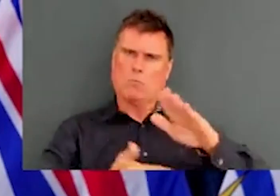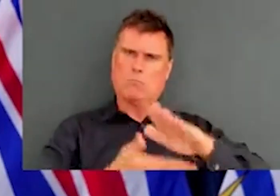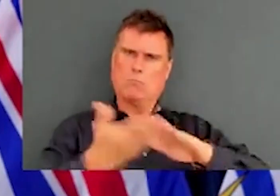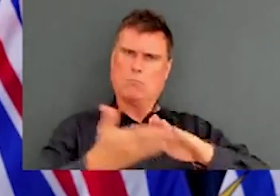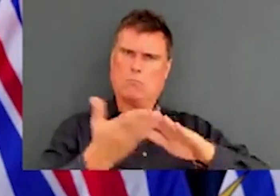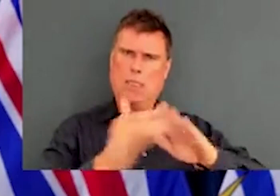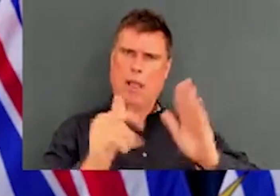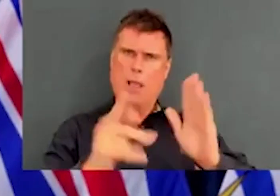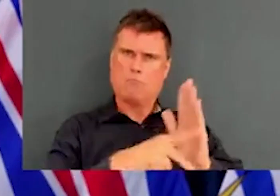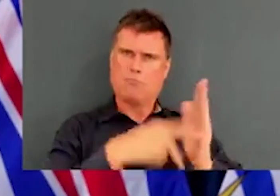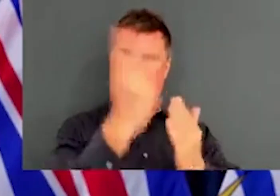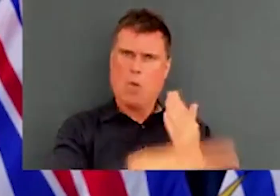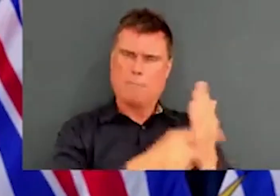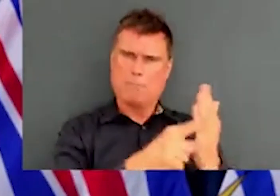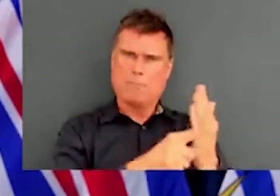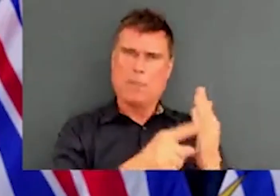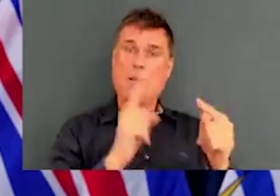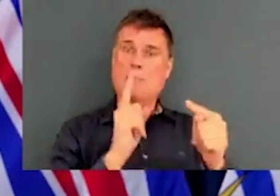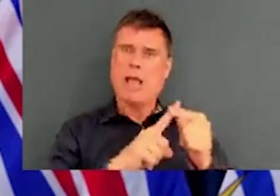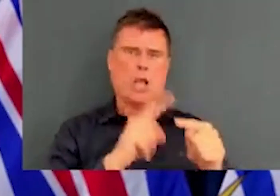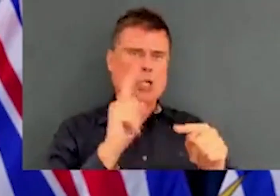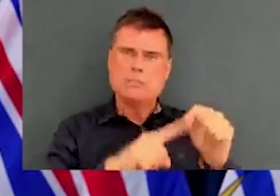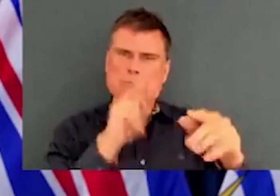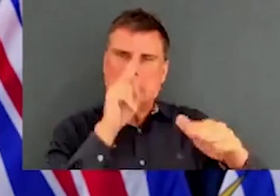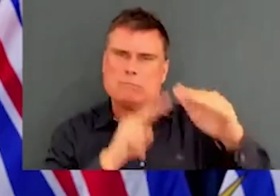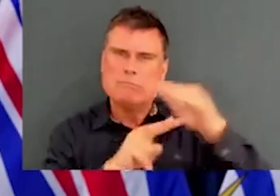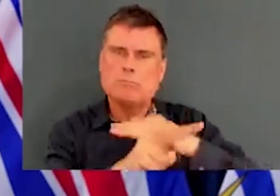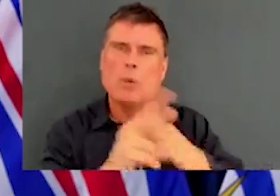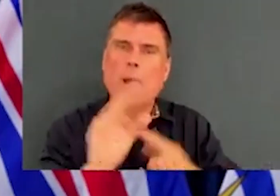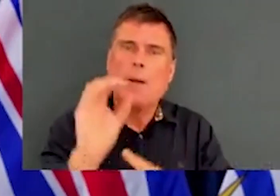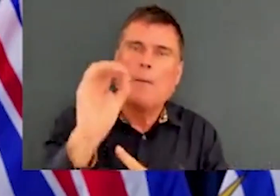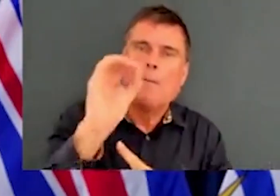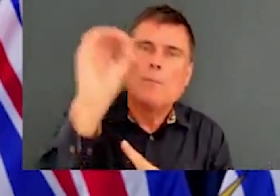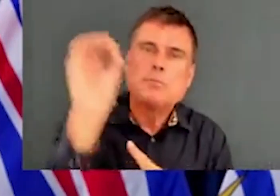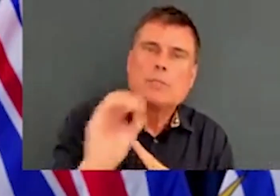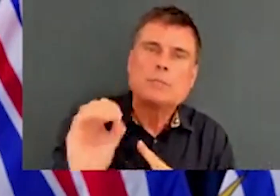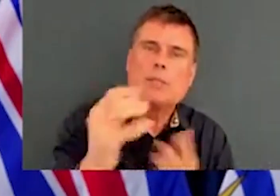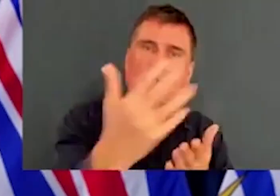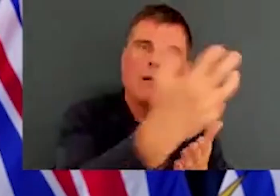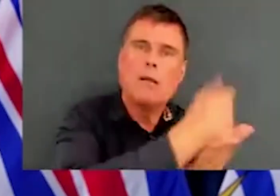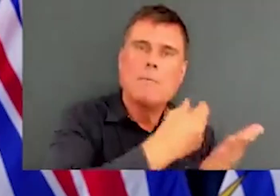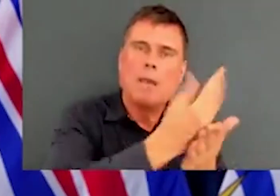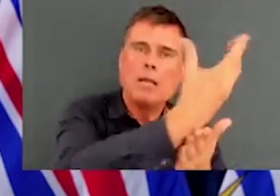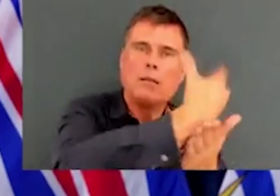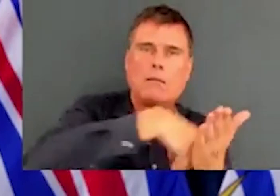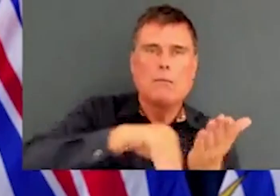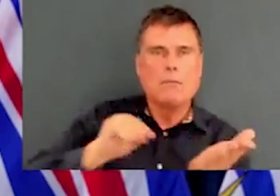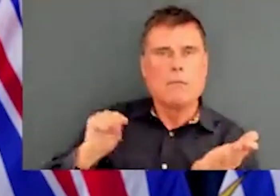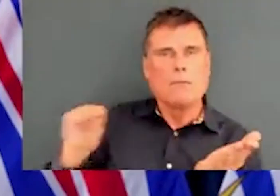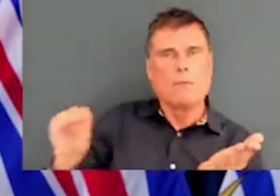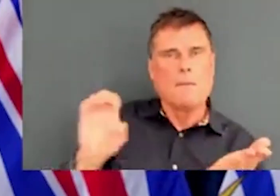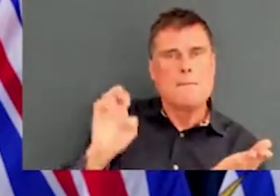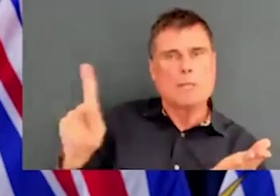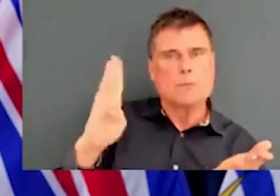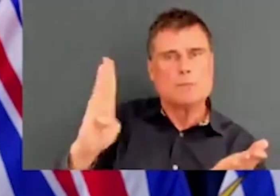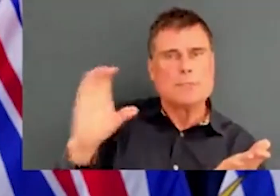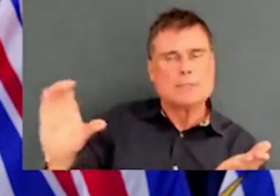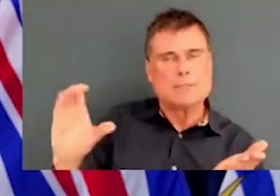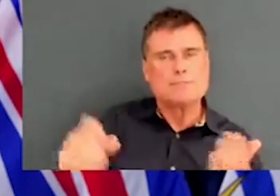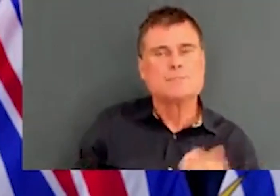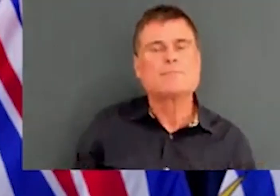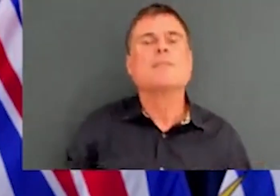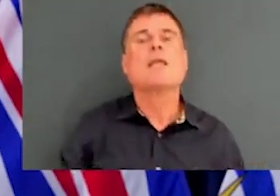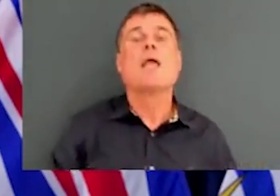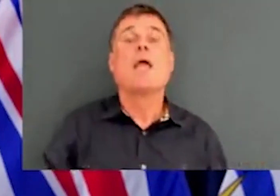collected. What do the changes that you're announcing do to address that issue, and how are they going to improve transparency